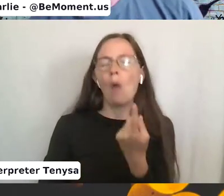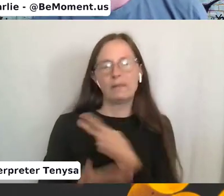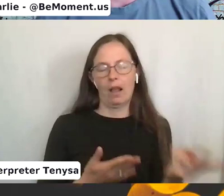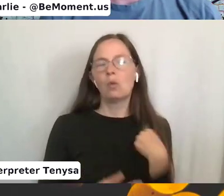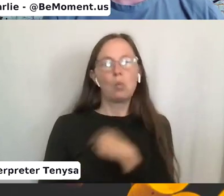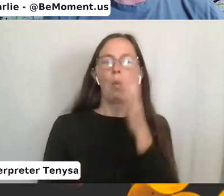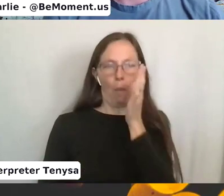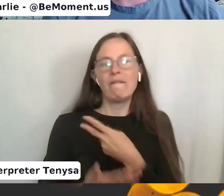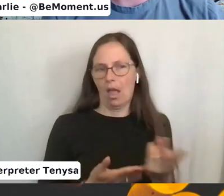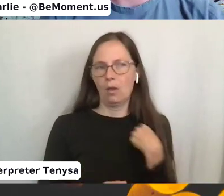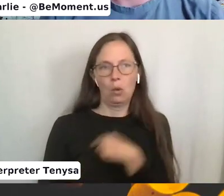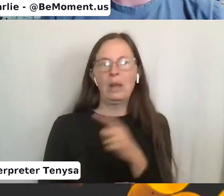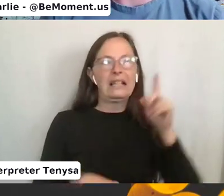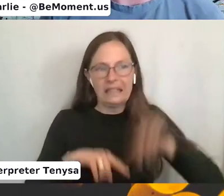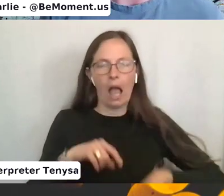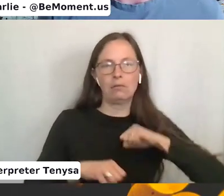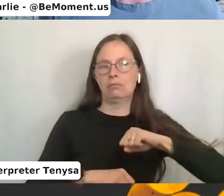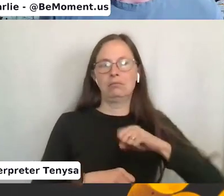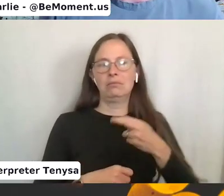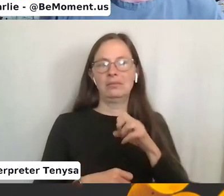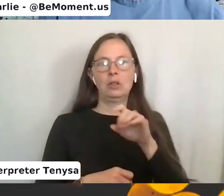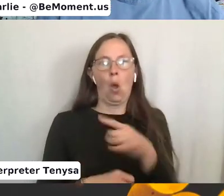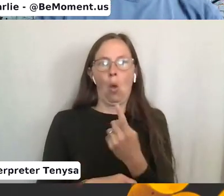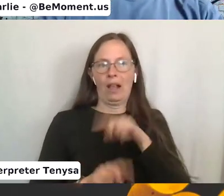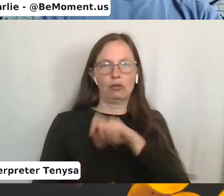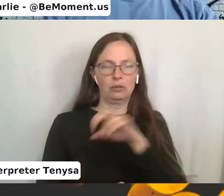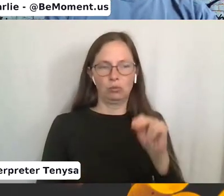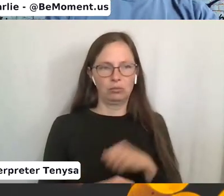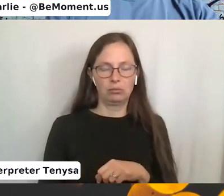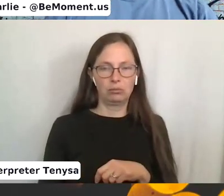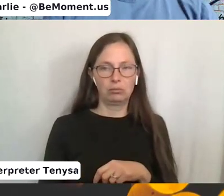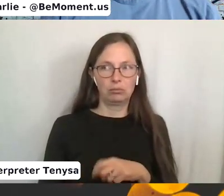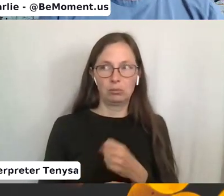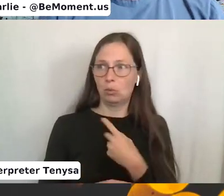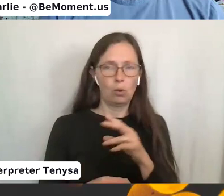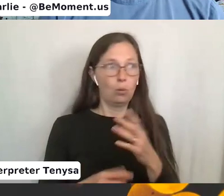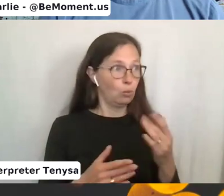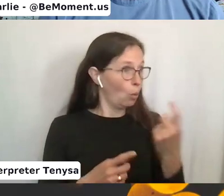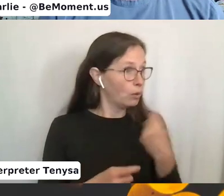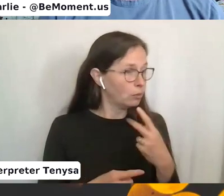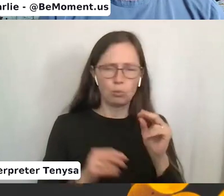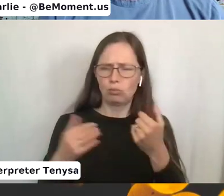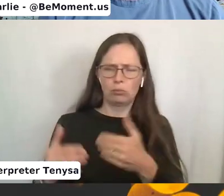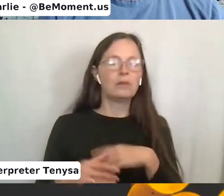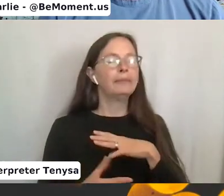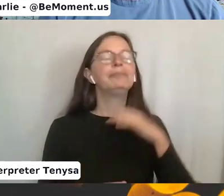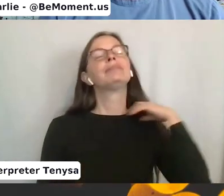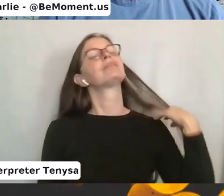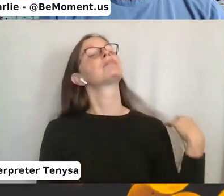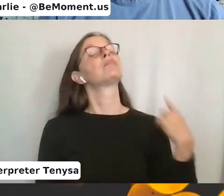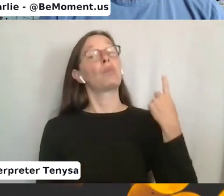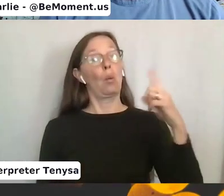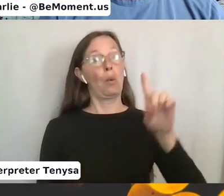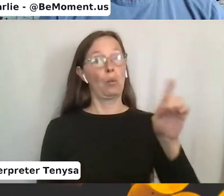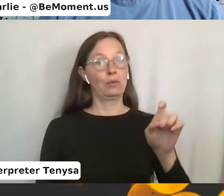And then, and then one of those questions, go ahead. No, please. Oh, no. And then one of those questions will ultimately